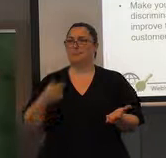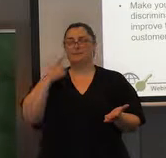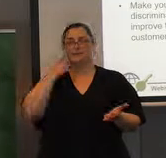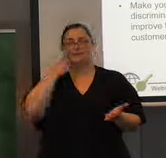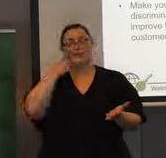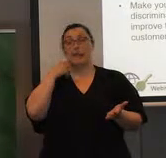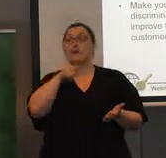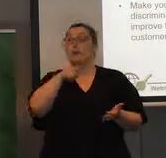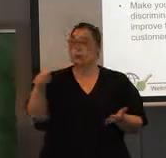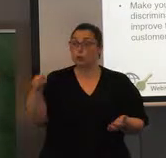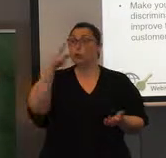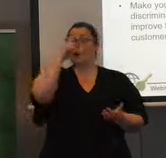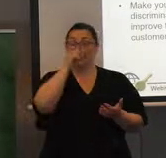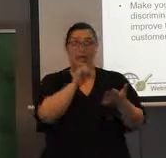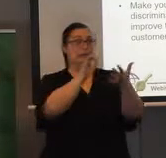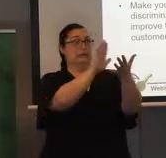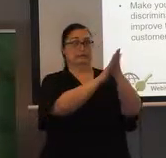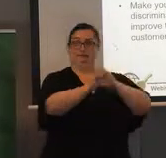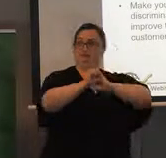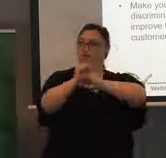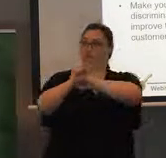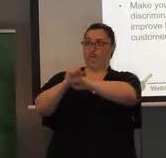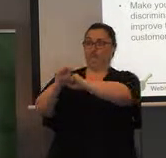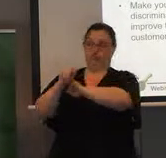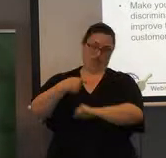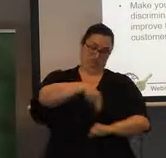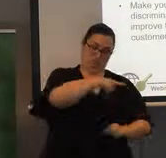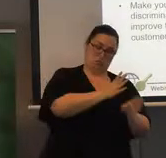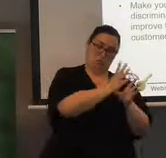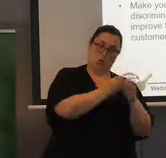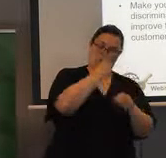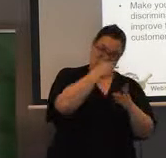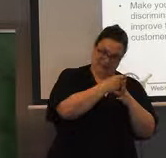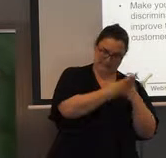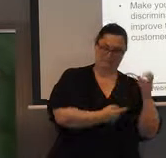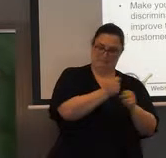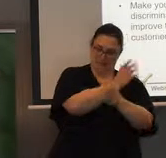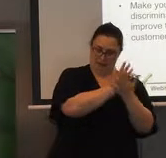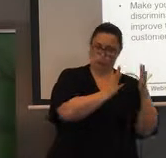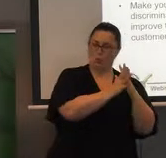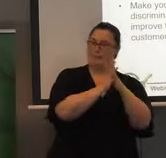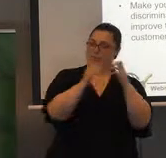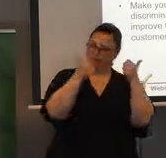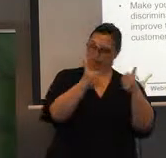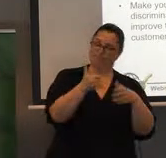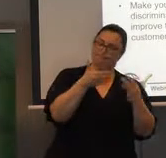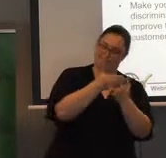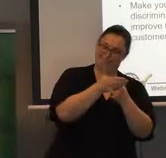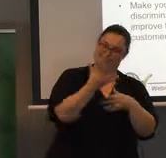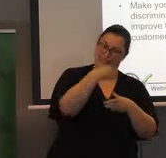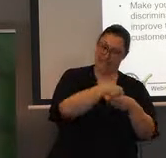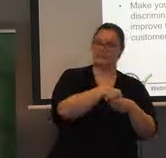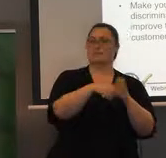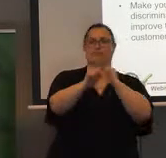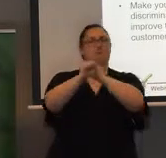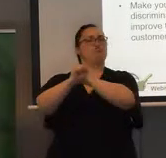advertising the fact that you have consulted and worked with people with disabilities to make sure that your website is inclusive